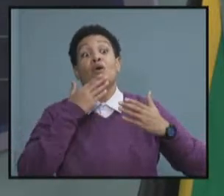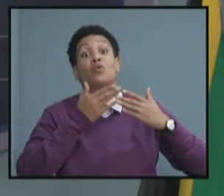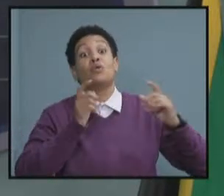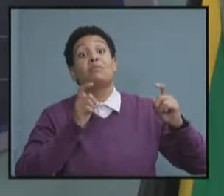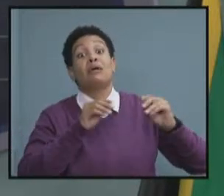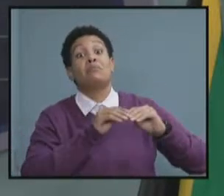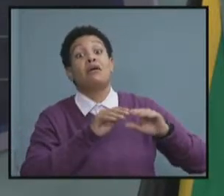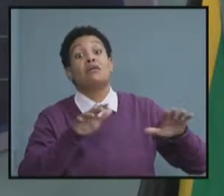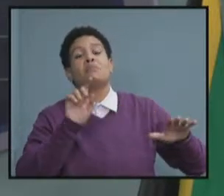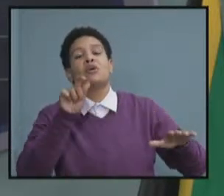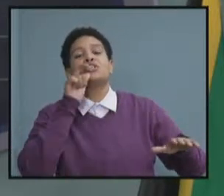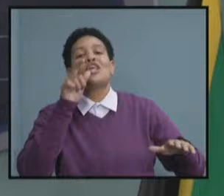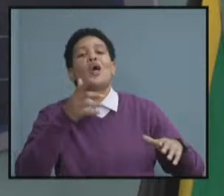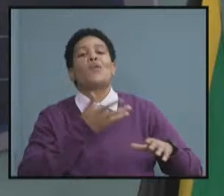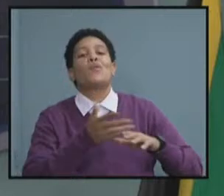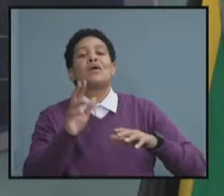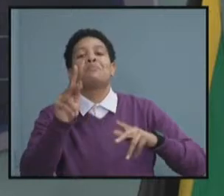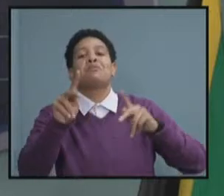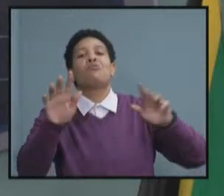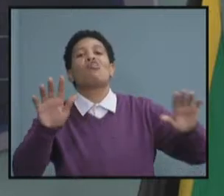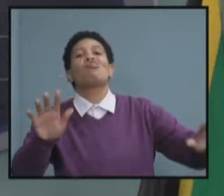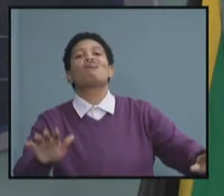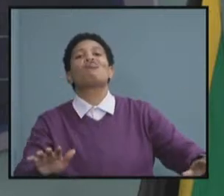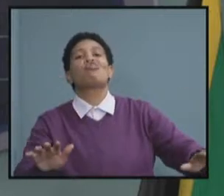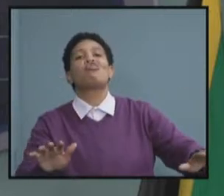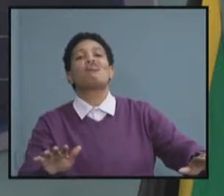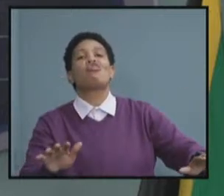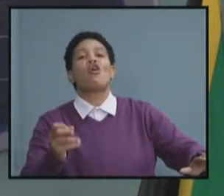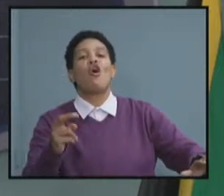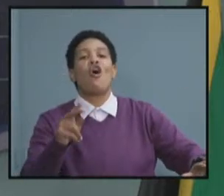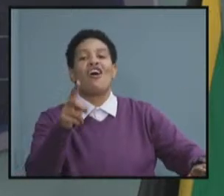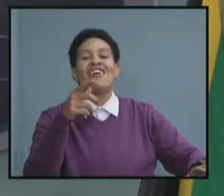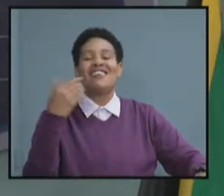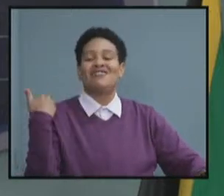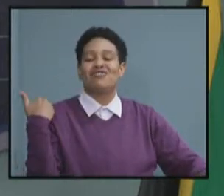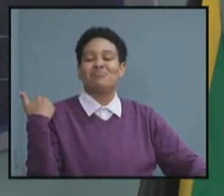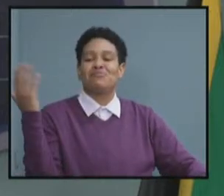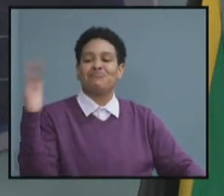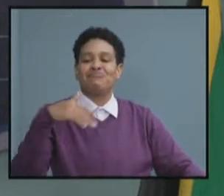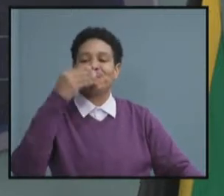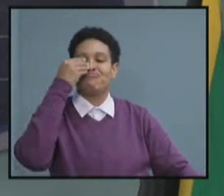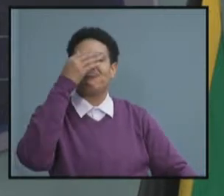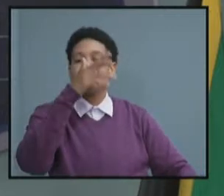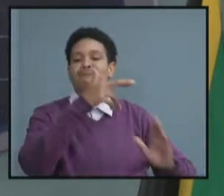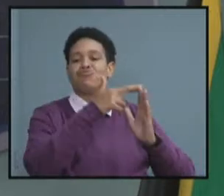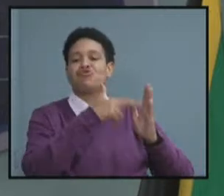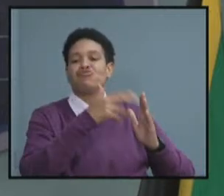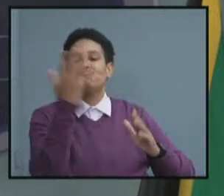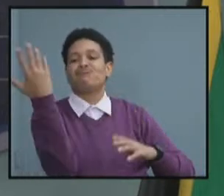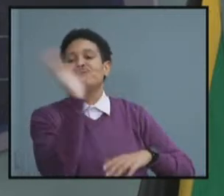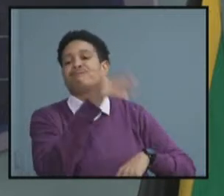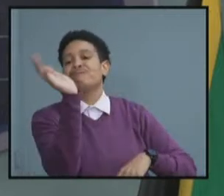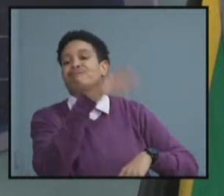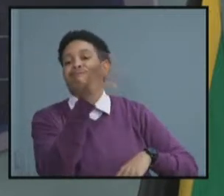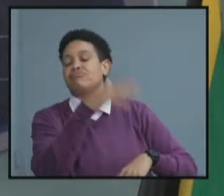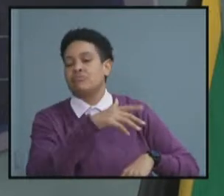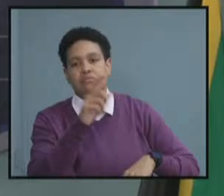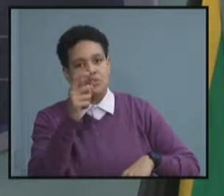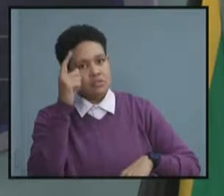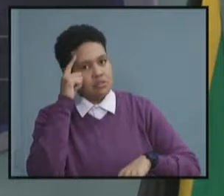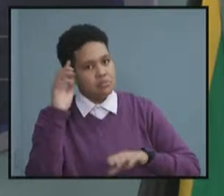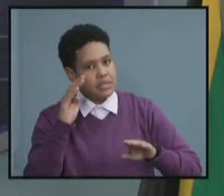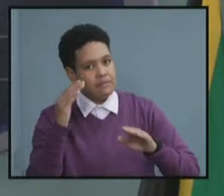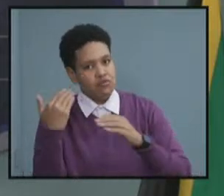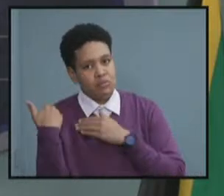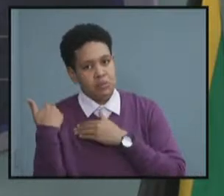wasted by complacency or any irresponsible behavior on the part of the citizens. Two things